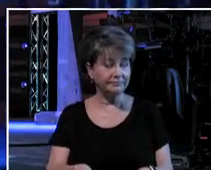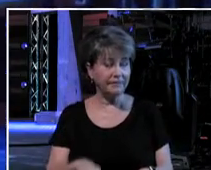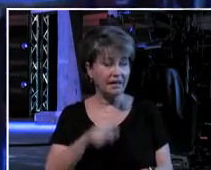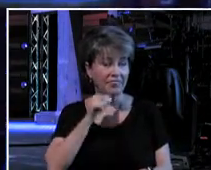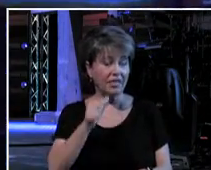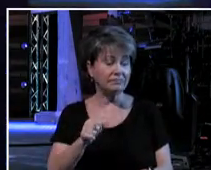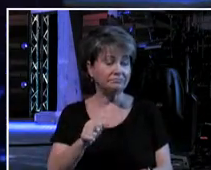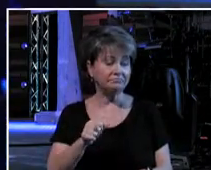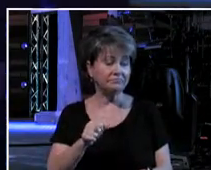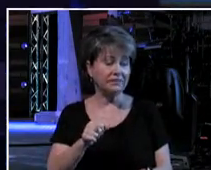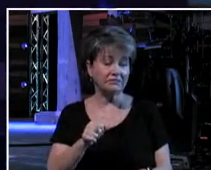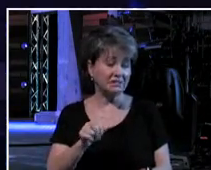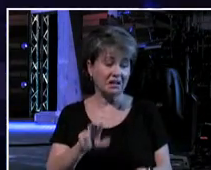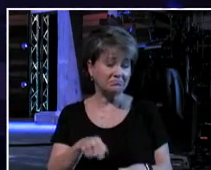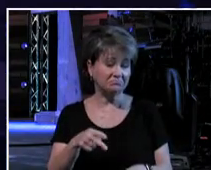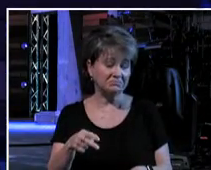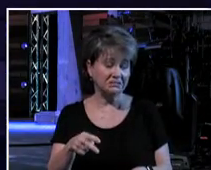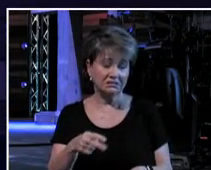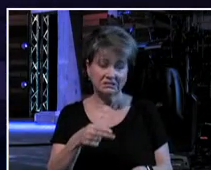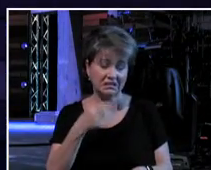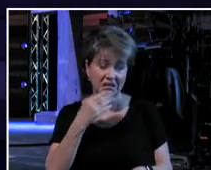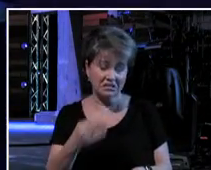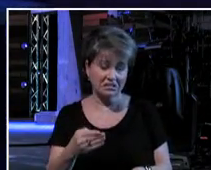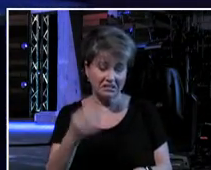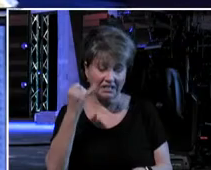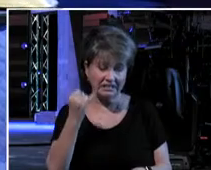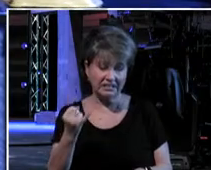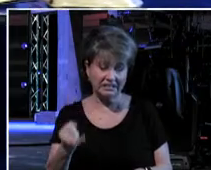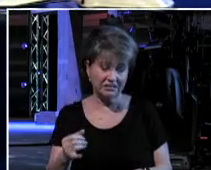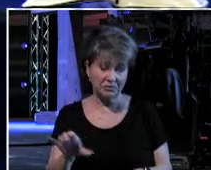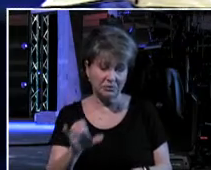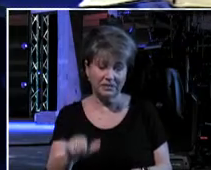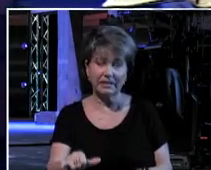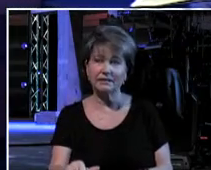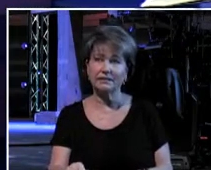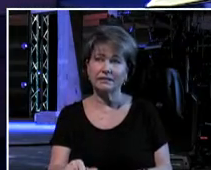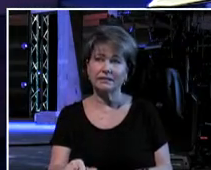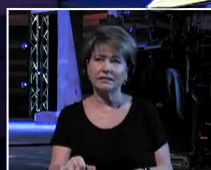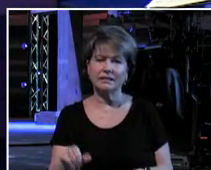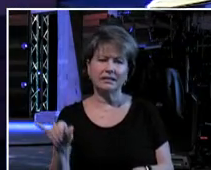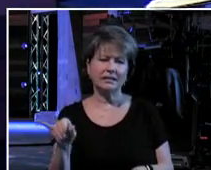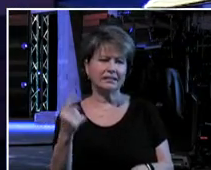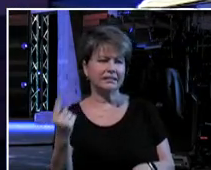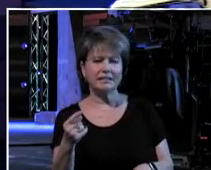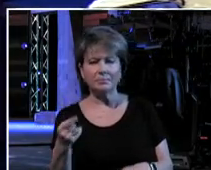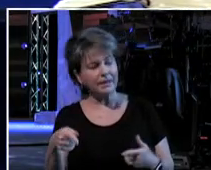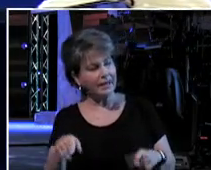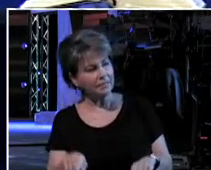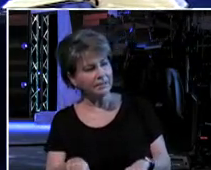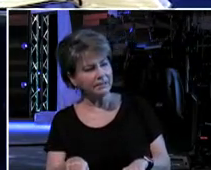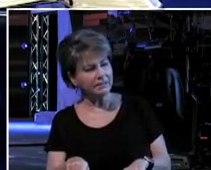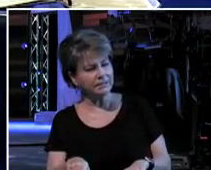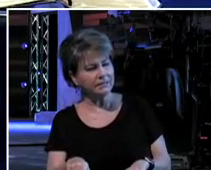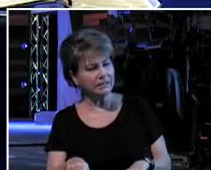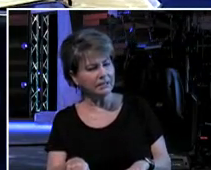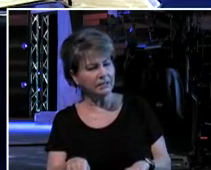in this room who navigate life every day from a never the same moment. Something's happened.